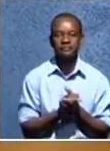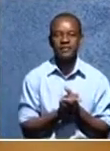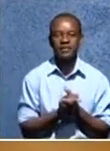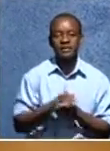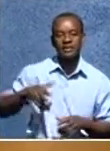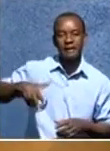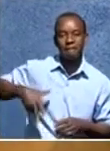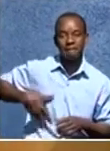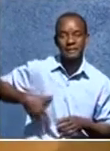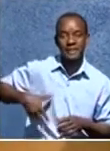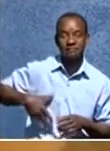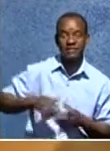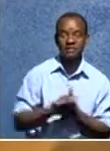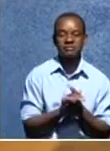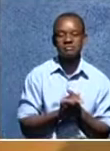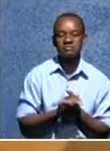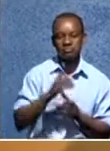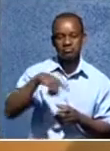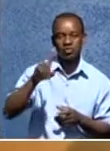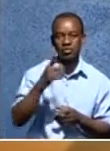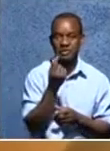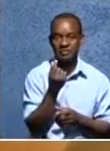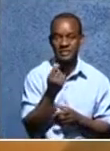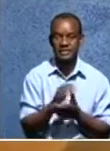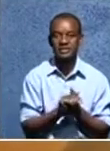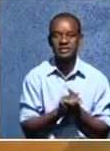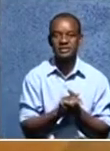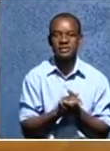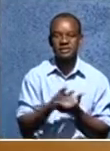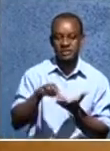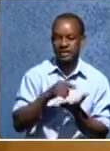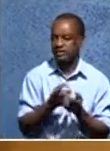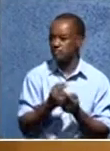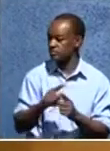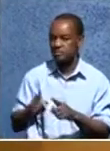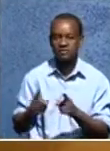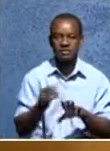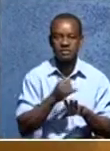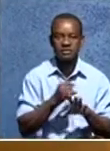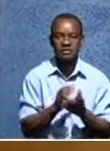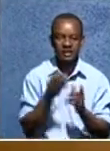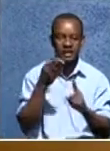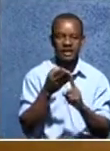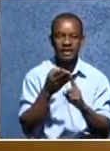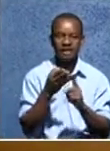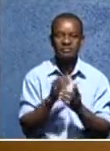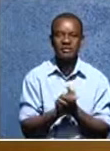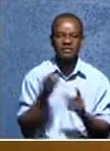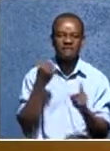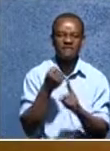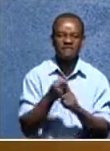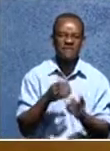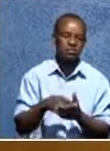in as far as standards are concerned. So whether, you know, it is standards for products, you know, making them more competitive,